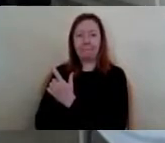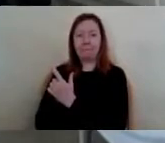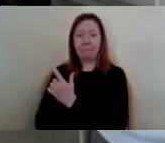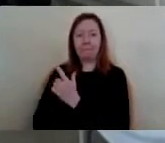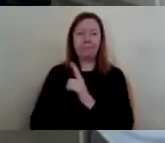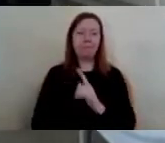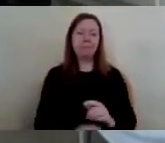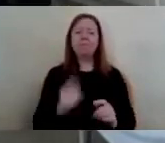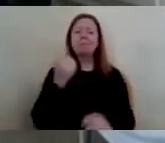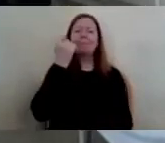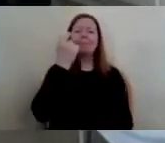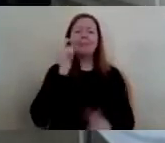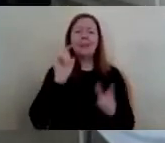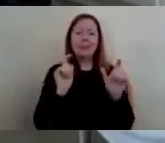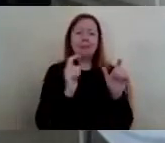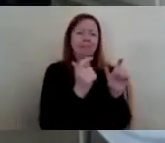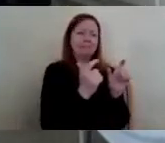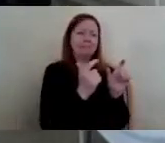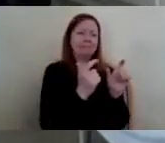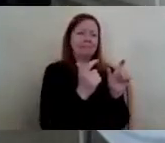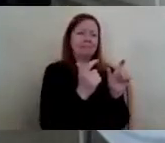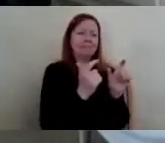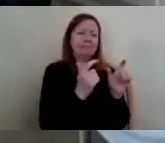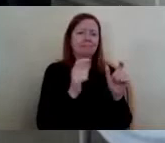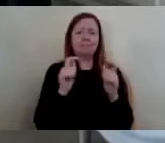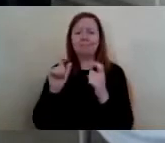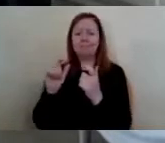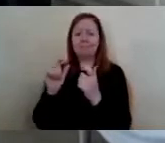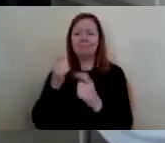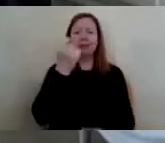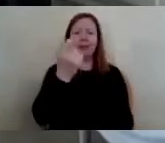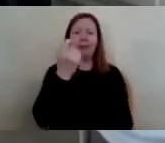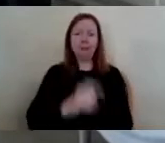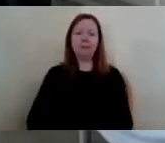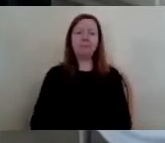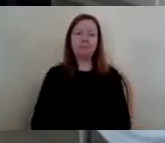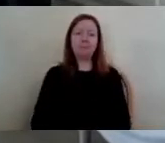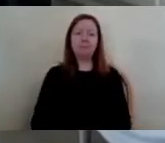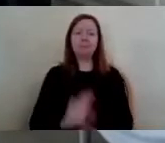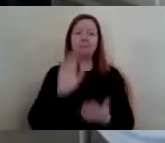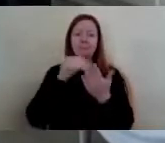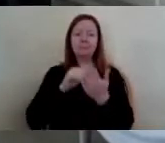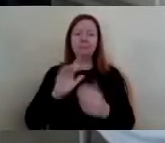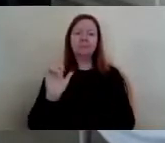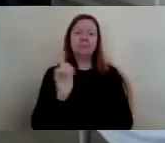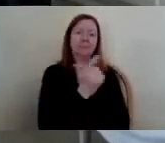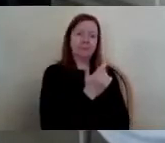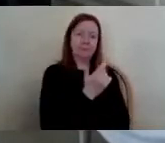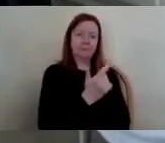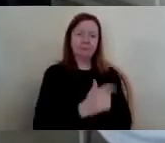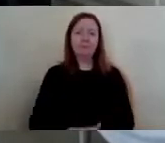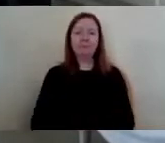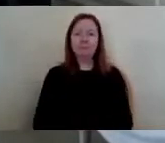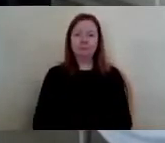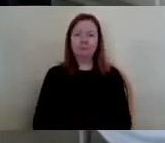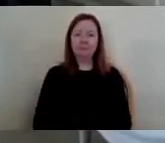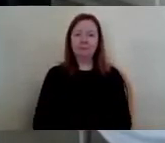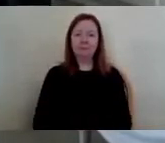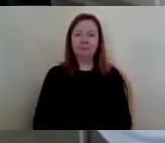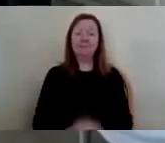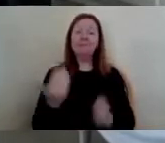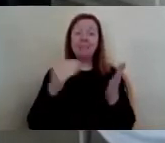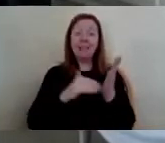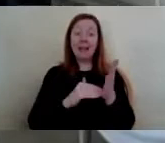slight rotation, bring it back to the center and turn, back to the center and turn.